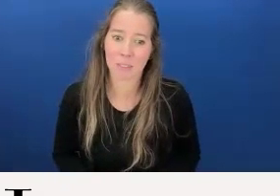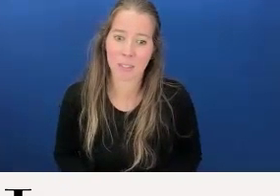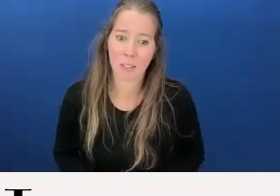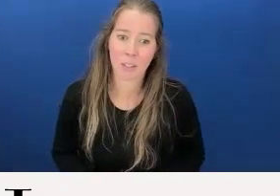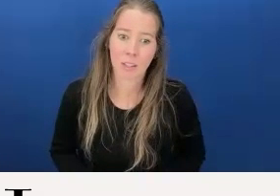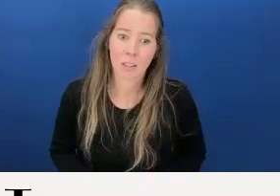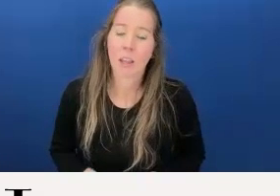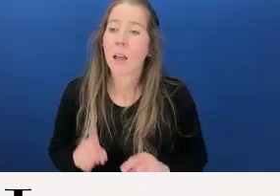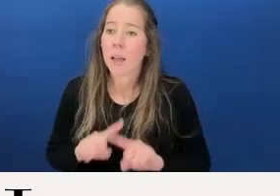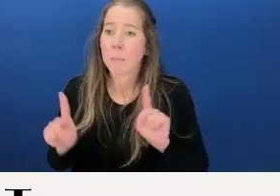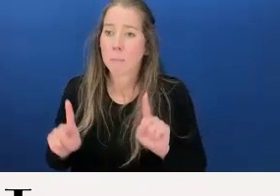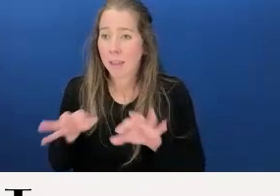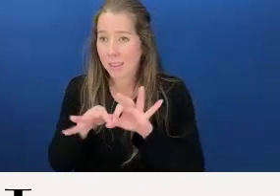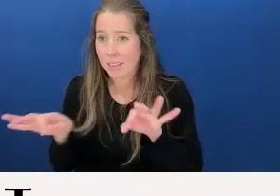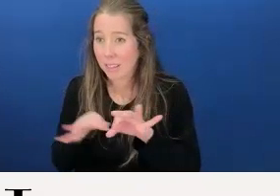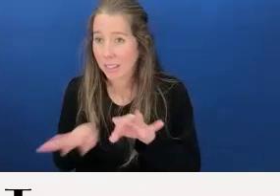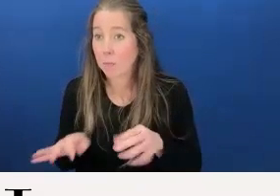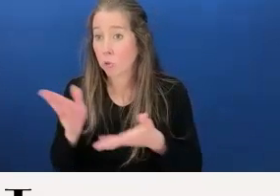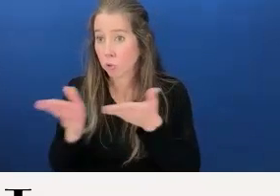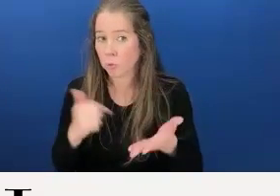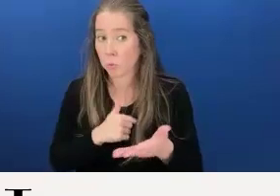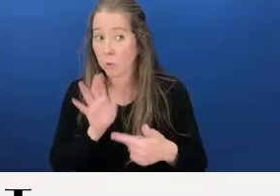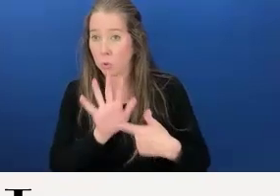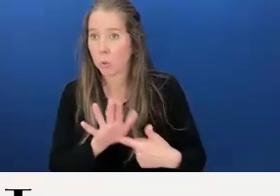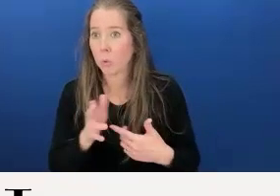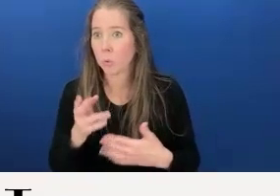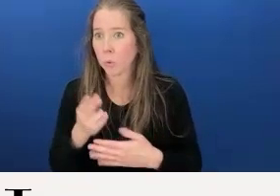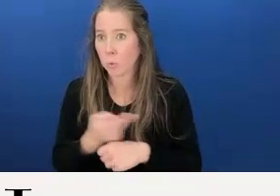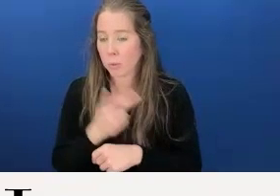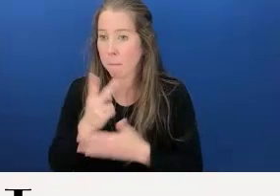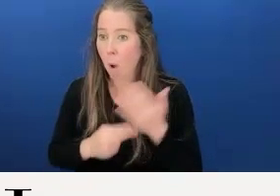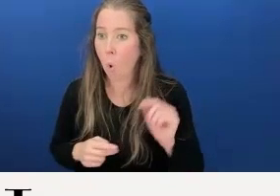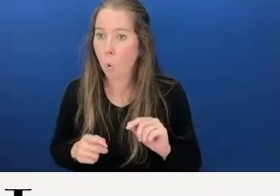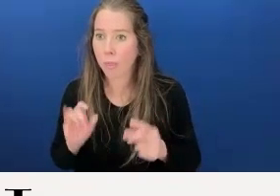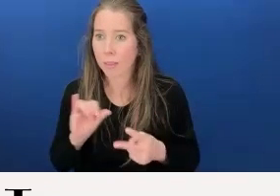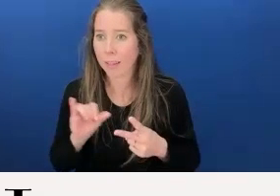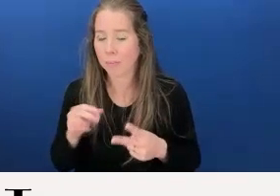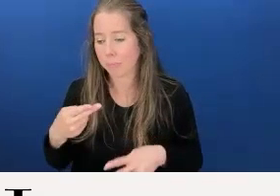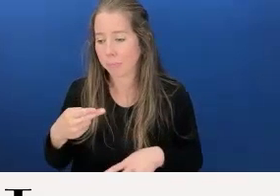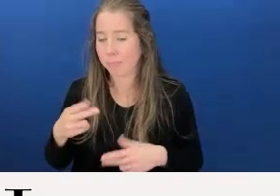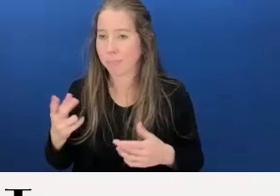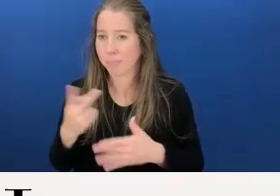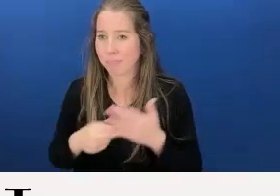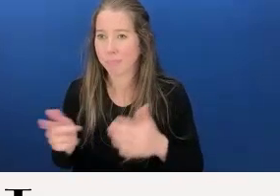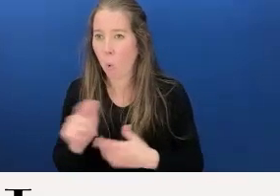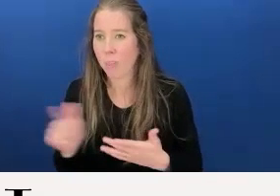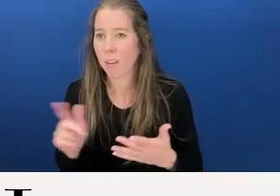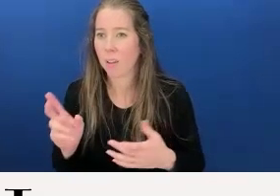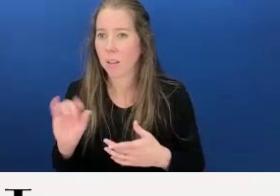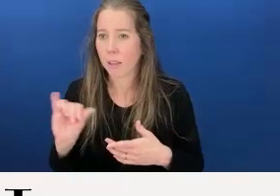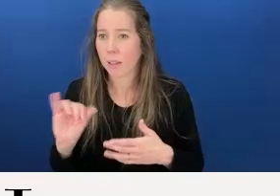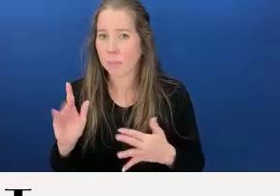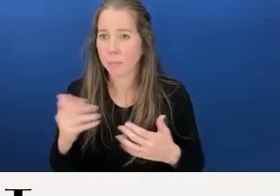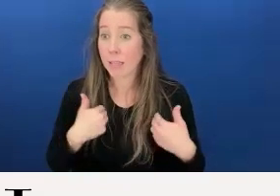captioning services we're going to introduce you to use a combination of, there's like a hybrid where they have do